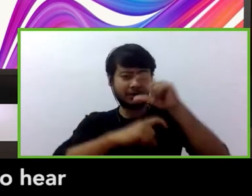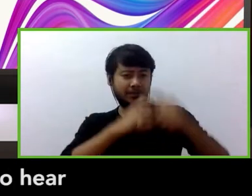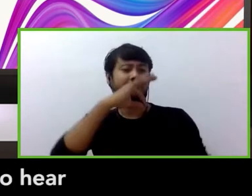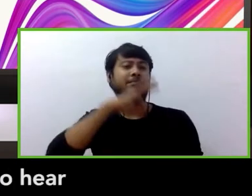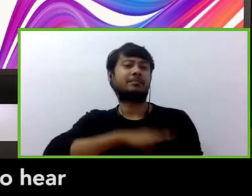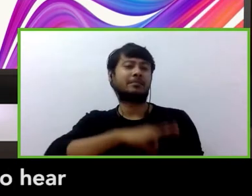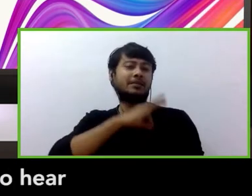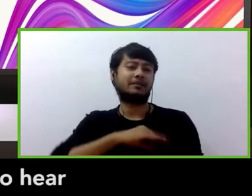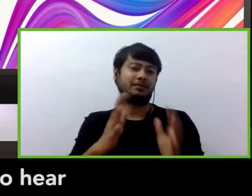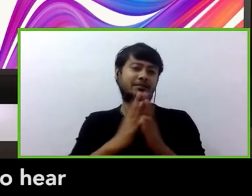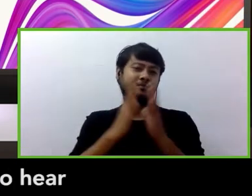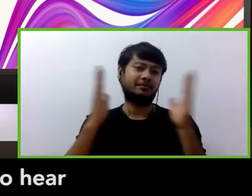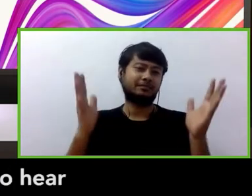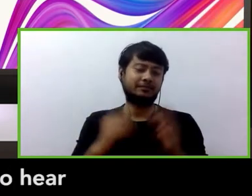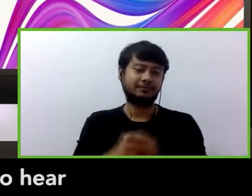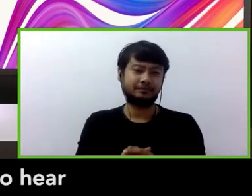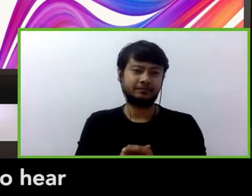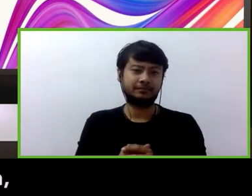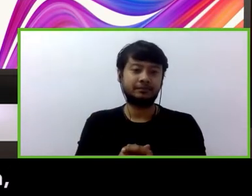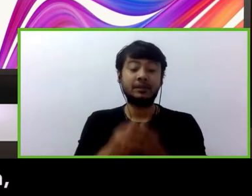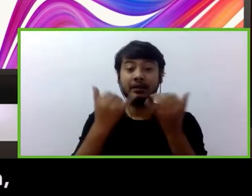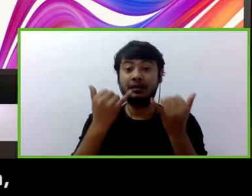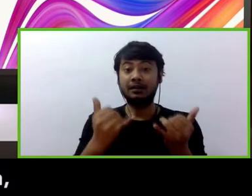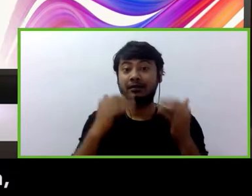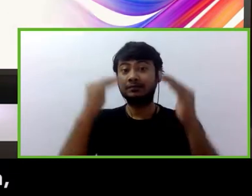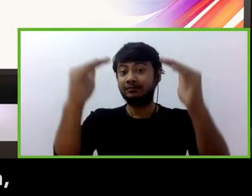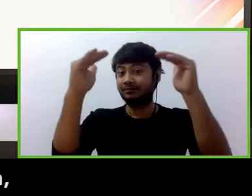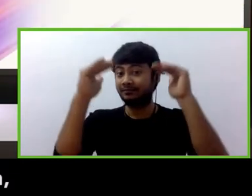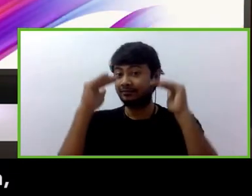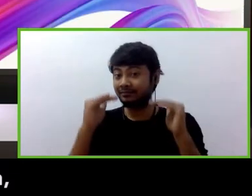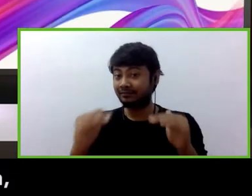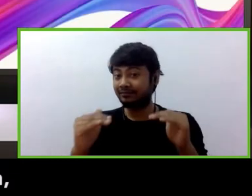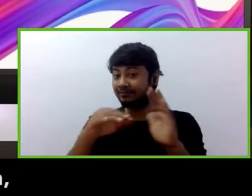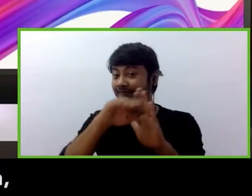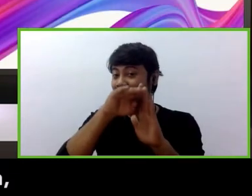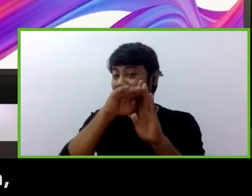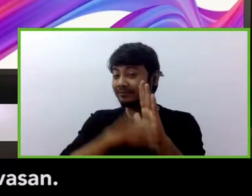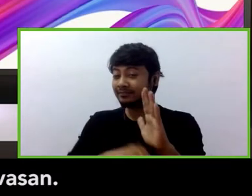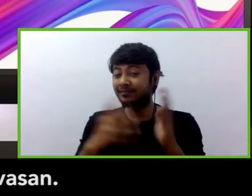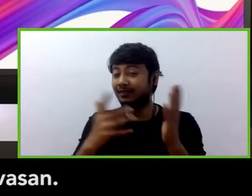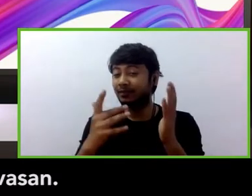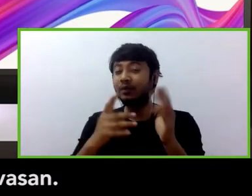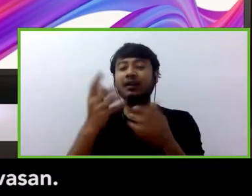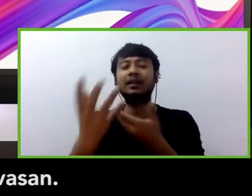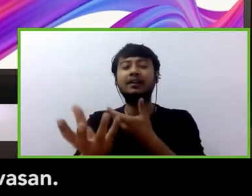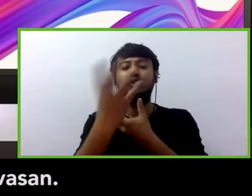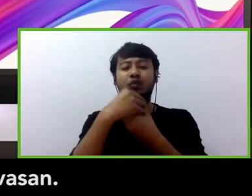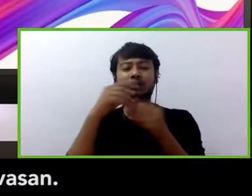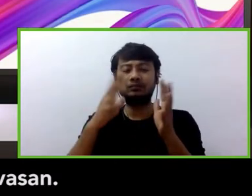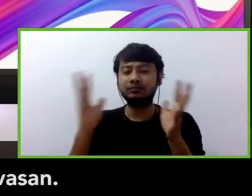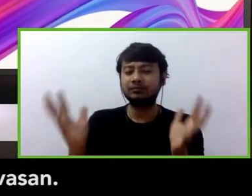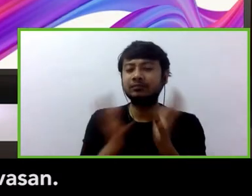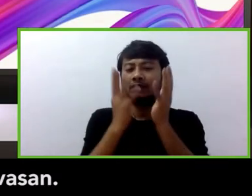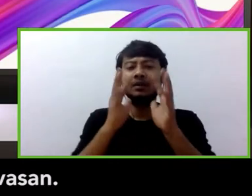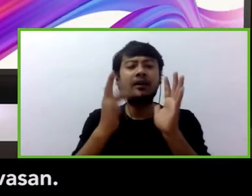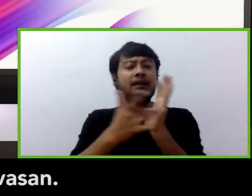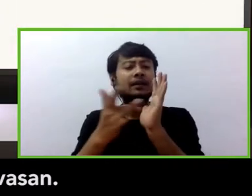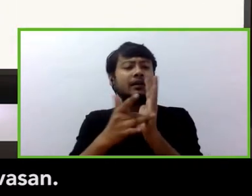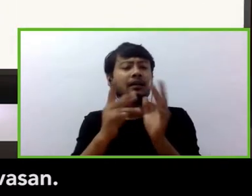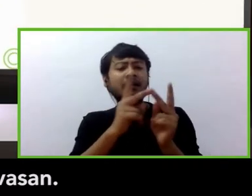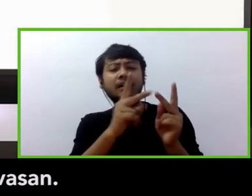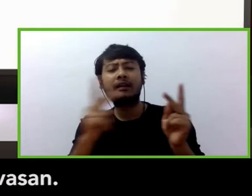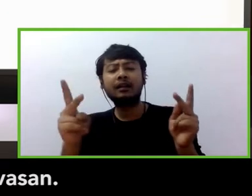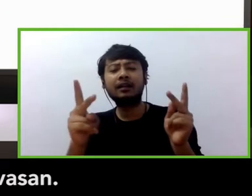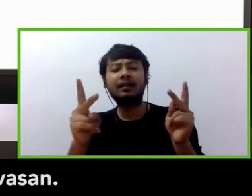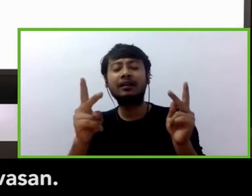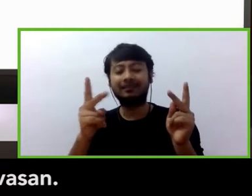We now move on to the next segment to hear about technology for inclusion, for which I introduce Dr.